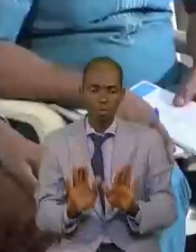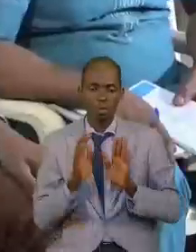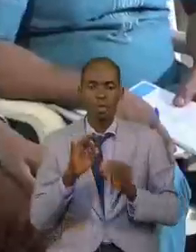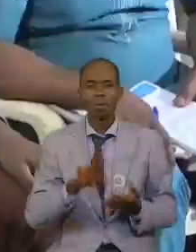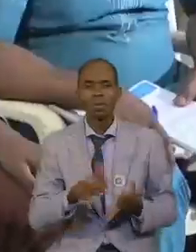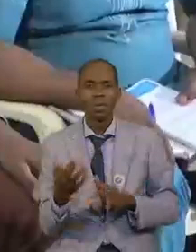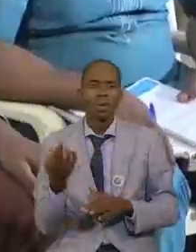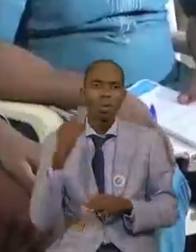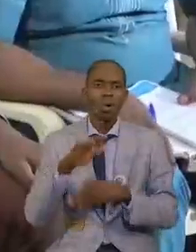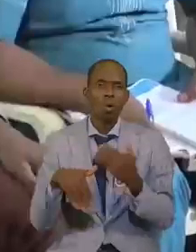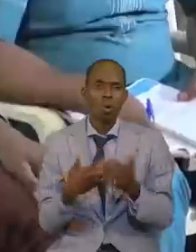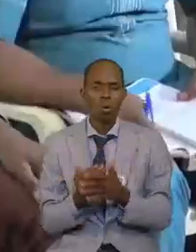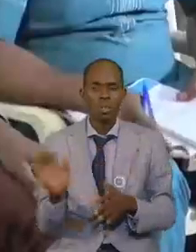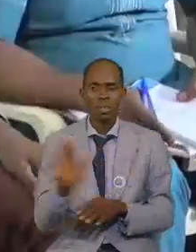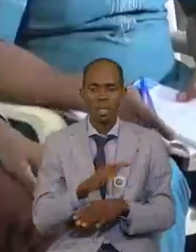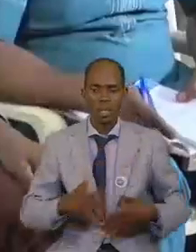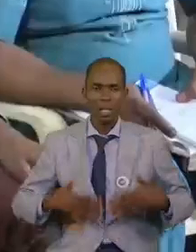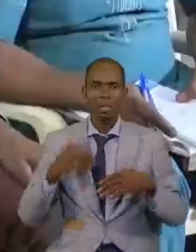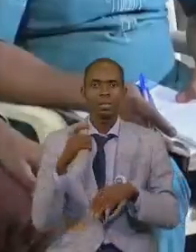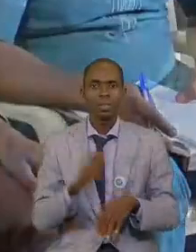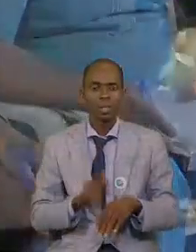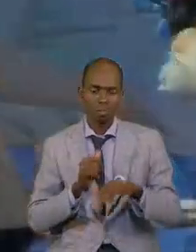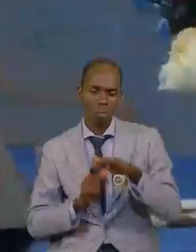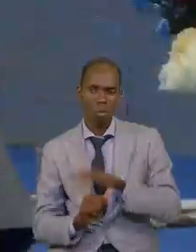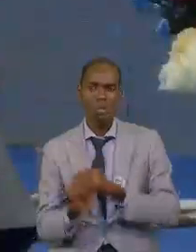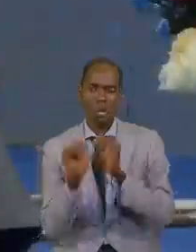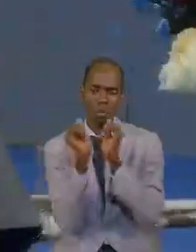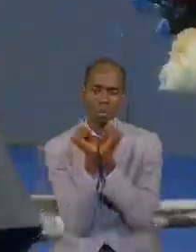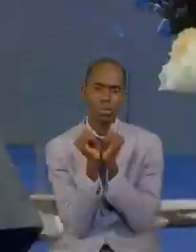their lifetime subject to bondage.